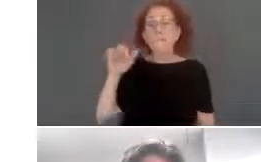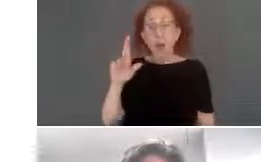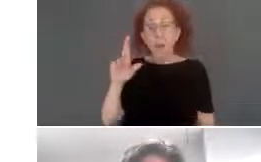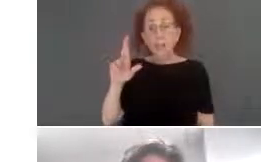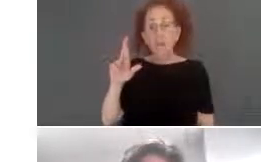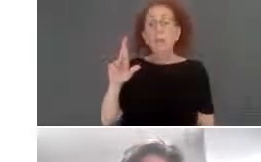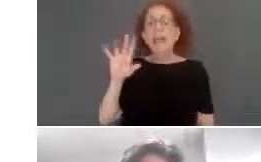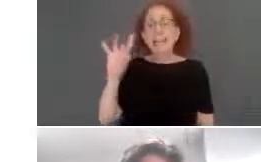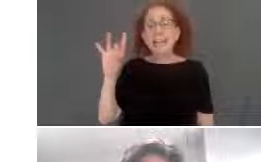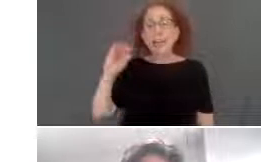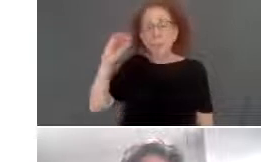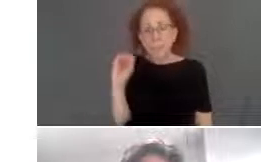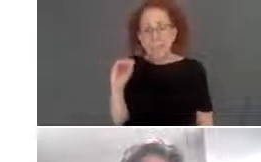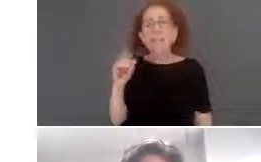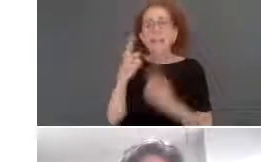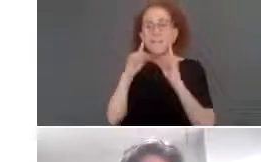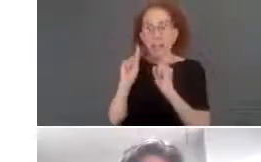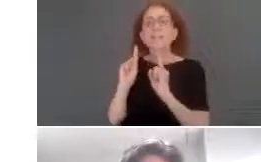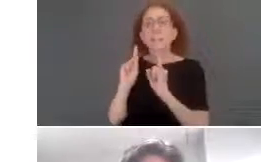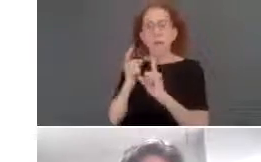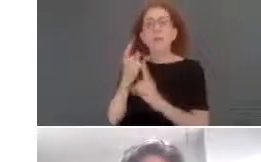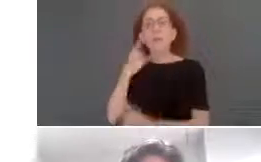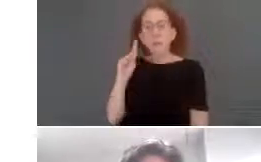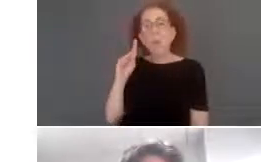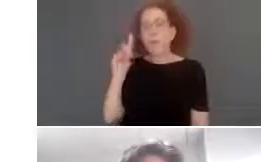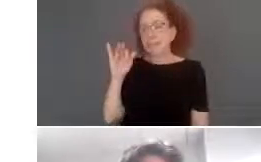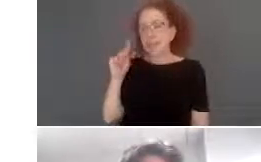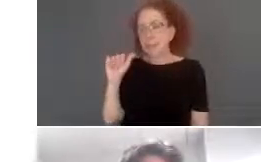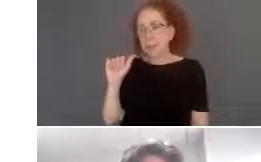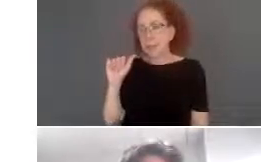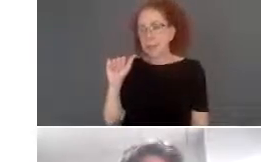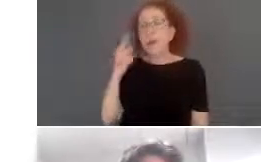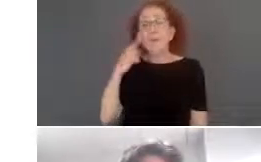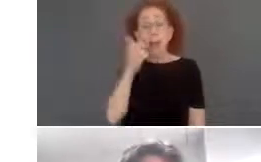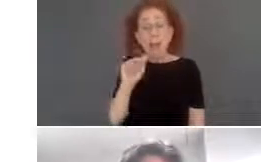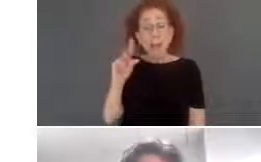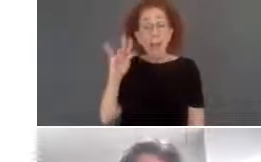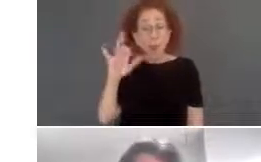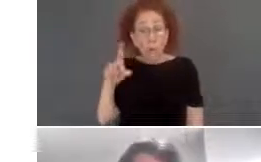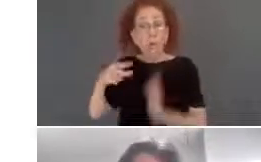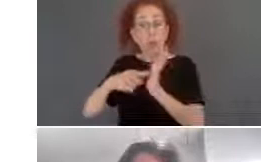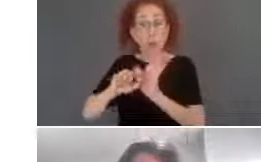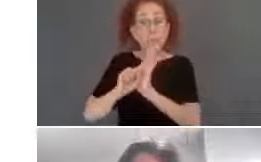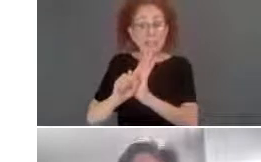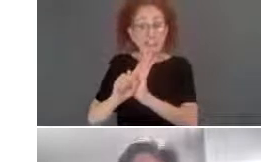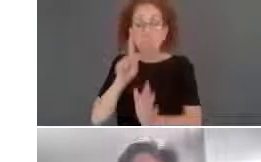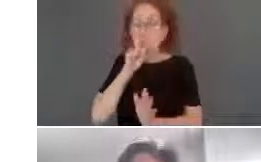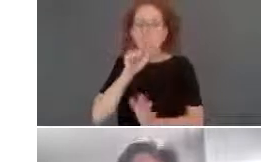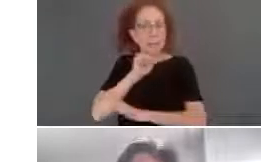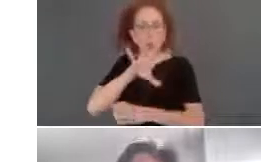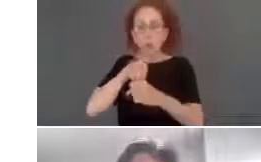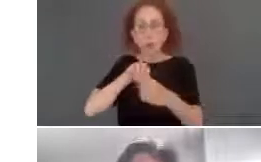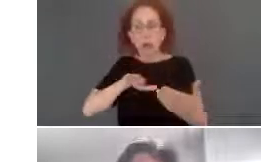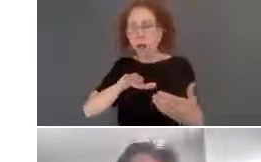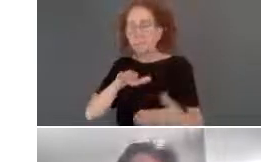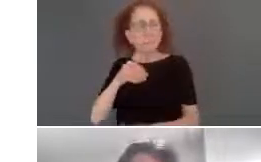effective against the Delta variant. And this is just for symptomatic COVID. So not necessarily hospitalization or death, but